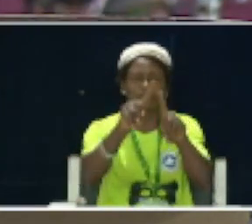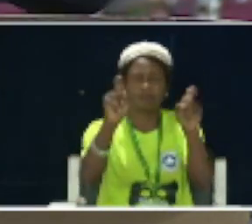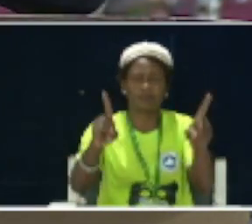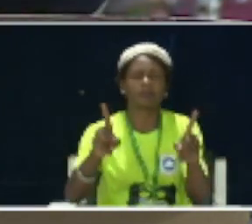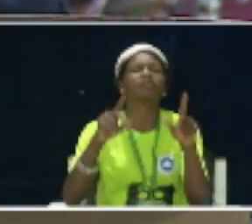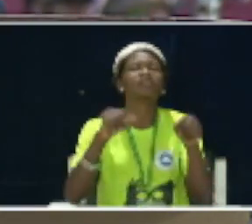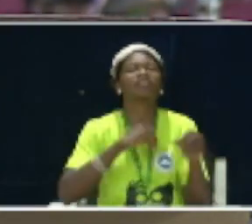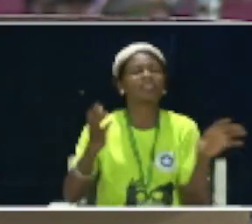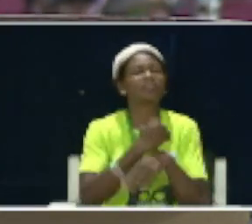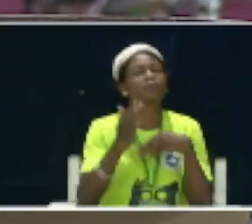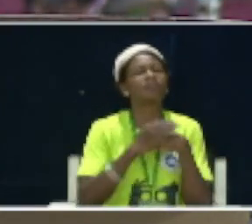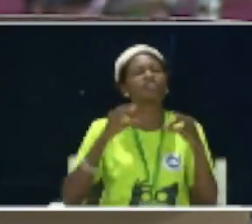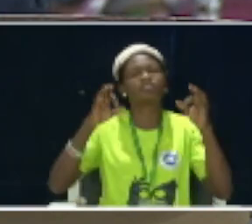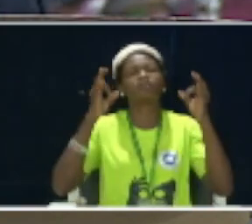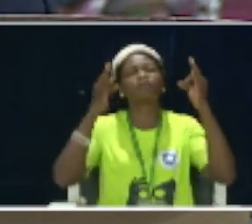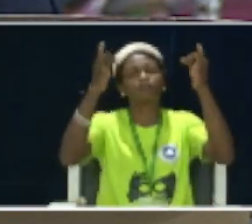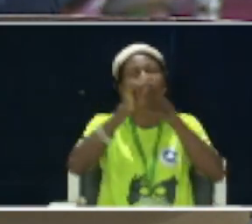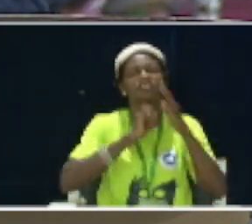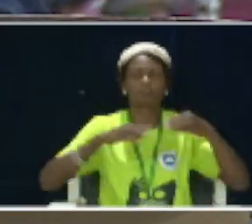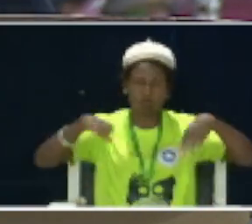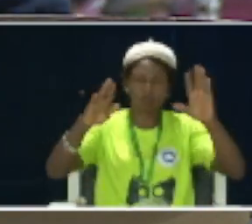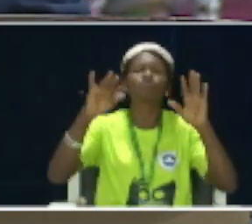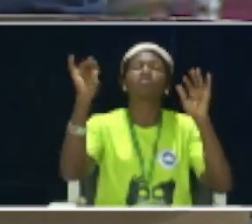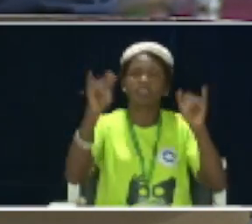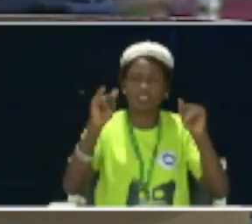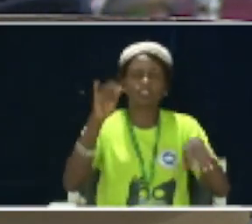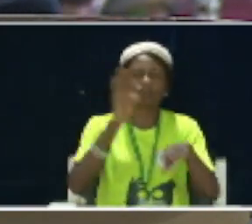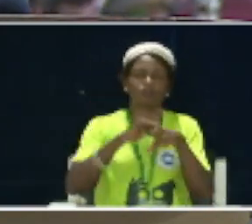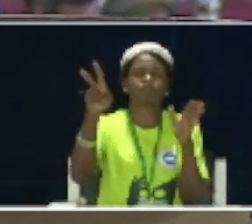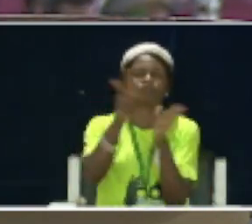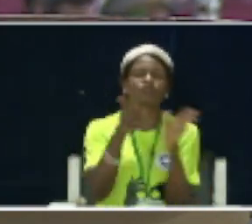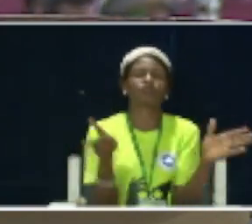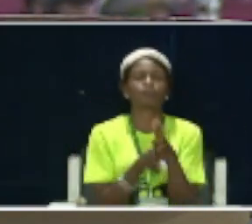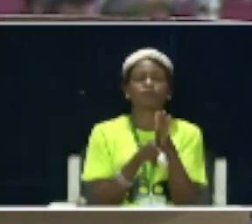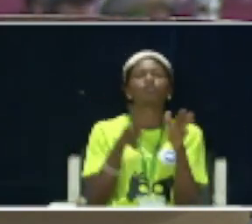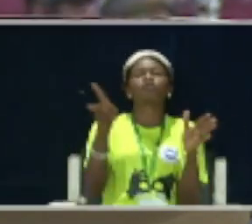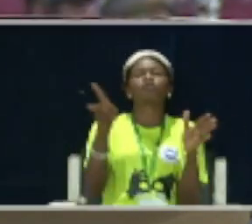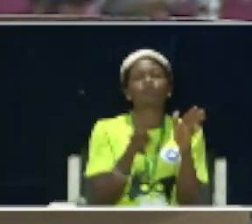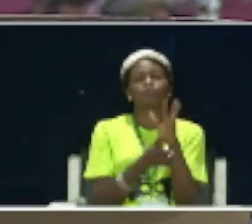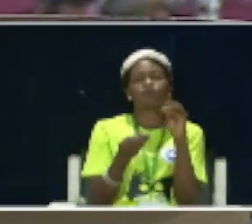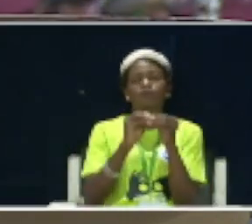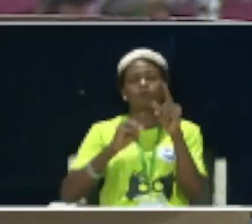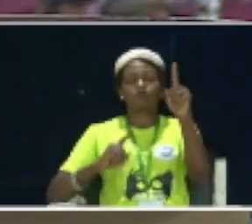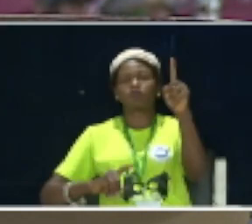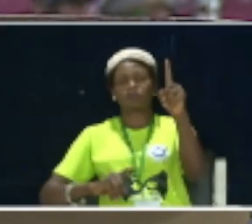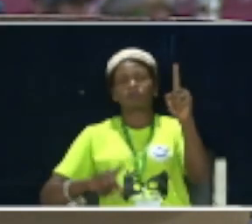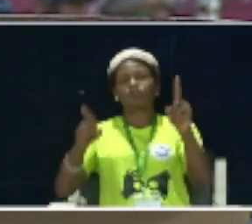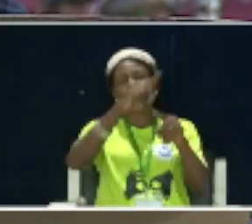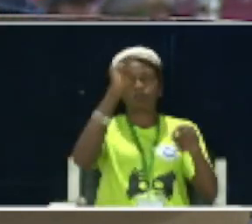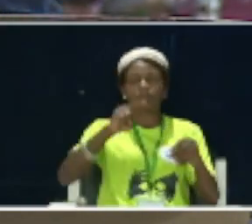Can I get back the future that I have sold? Yes, on principle. Principle number one. You need